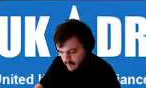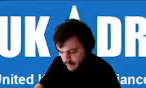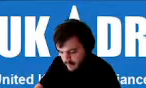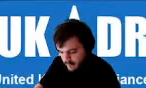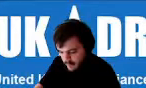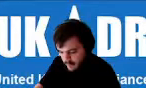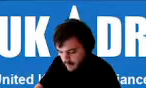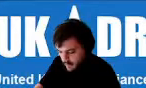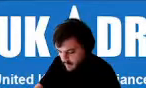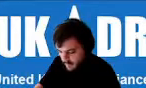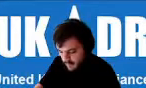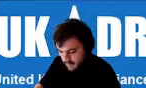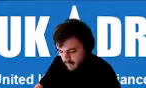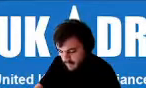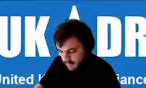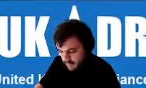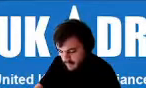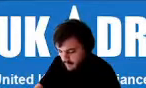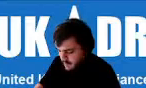Thank you very much.